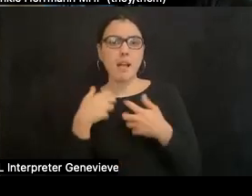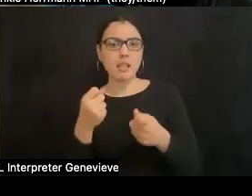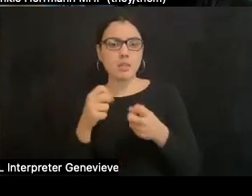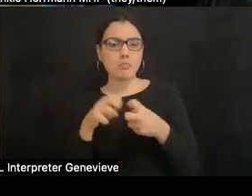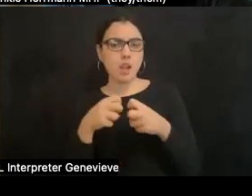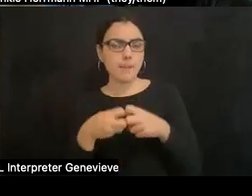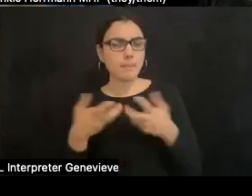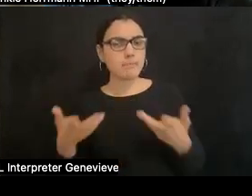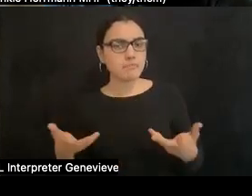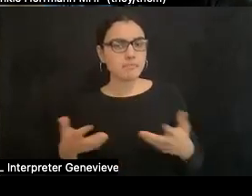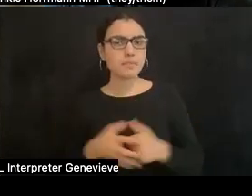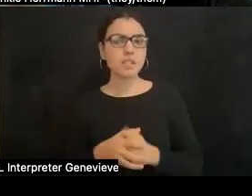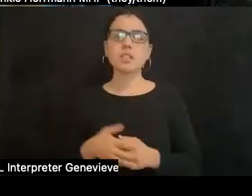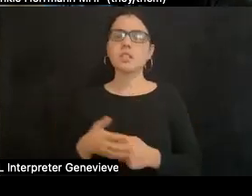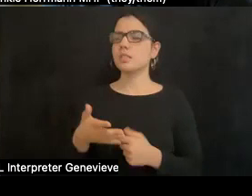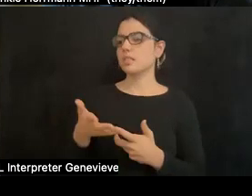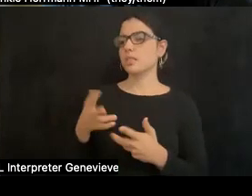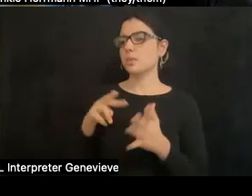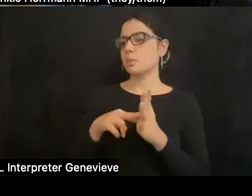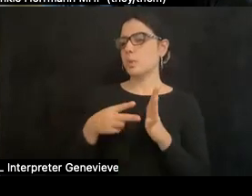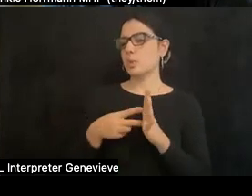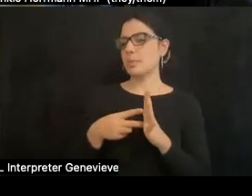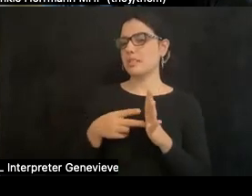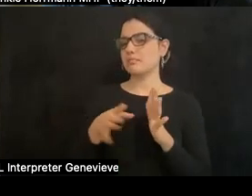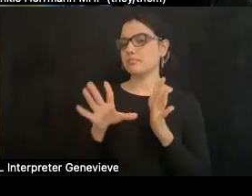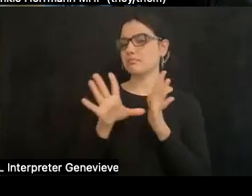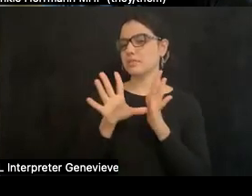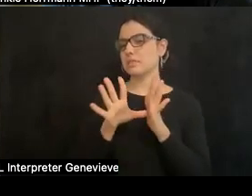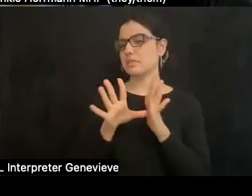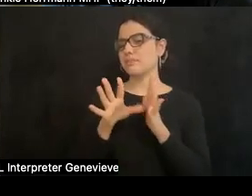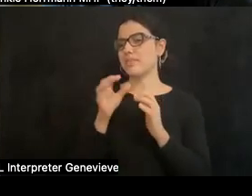So I'm not sure what you mean by senior living. Can you say more about that?